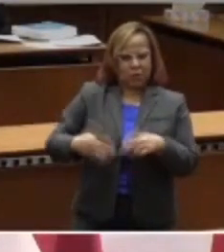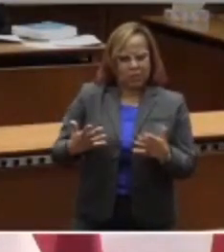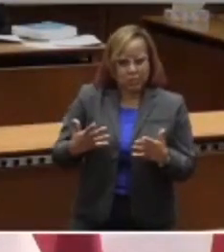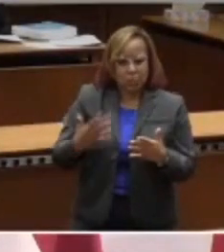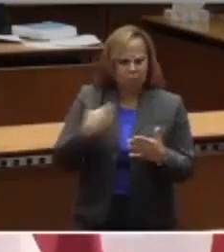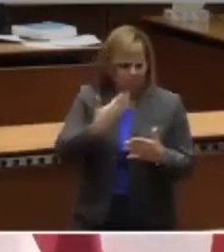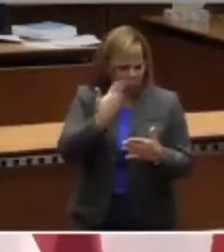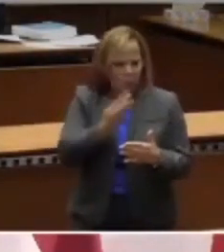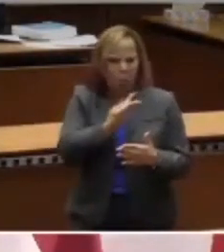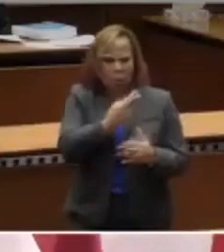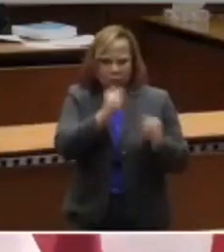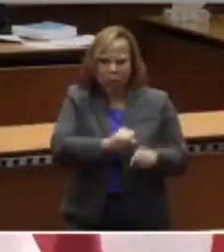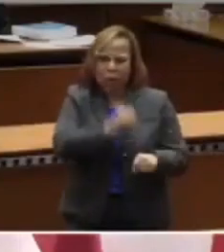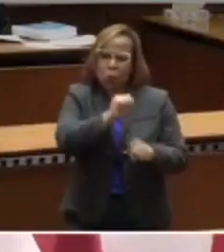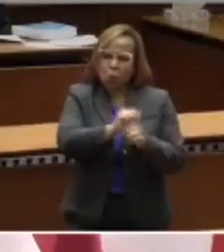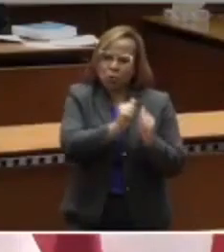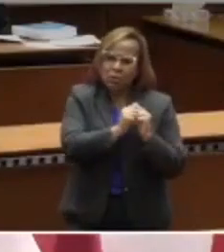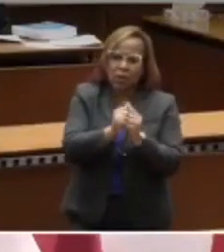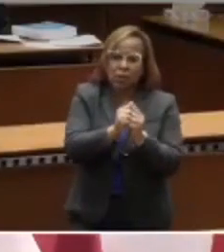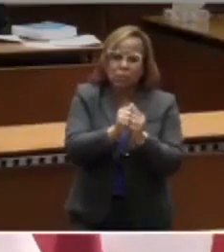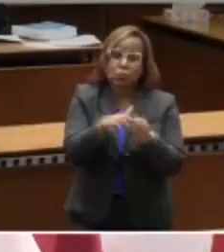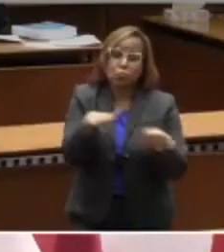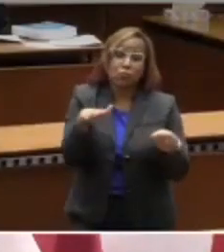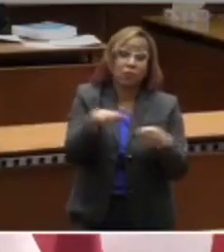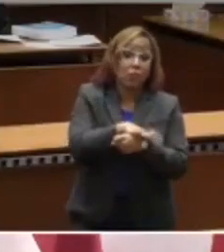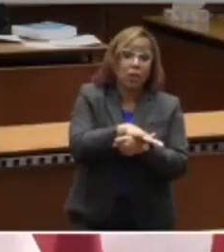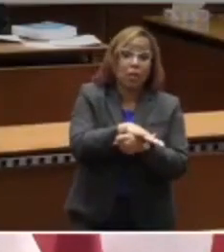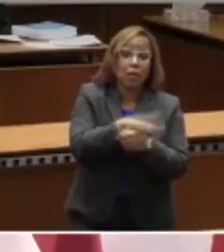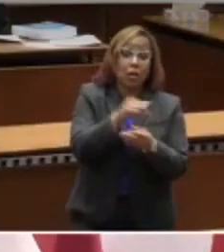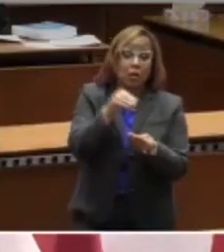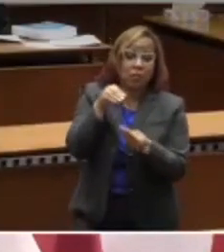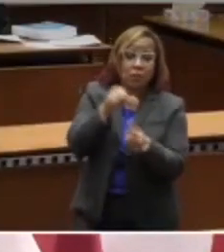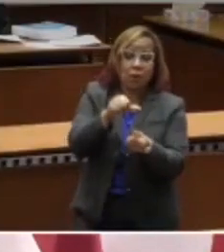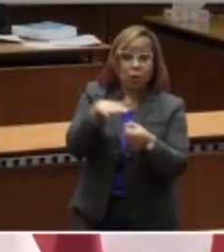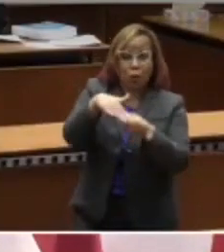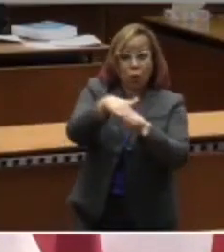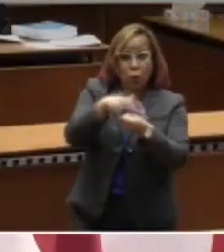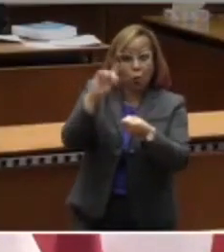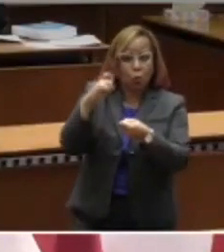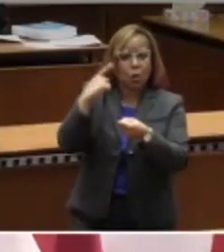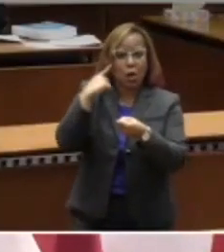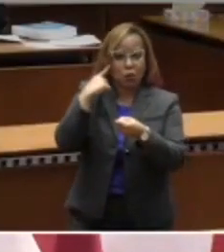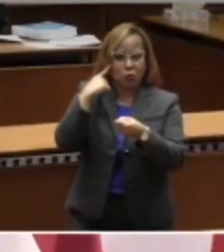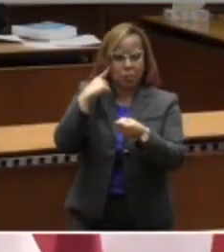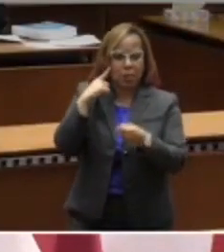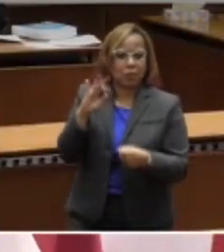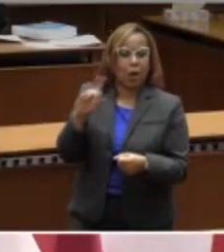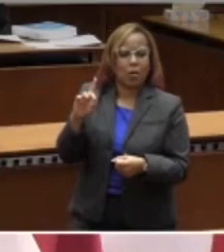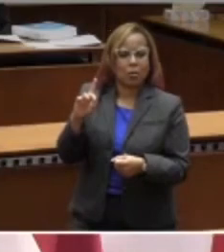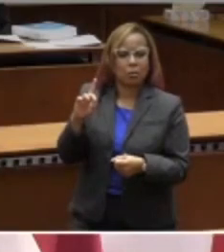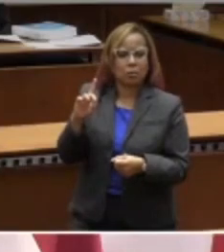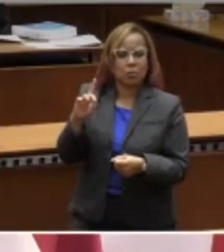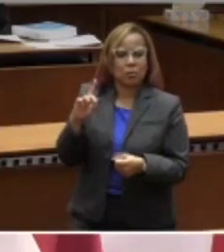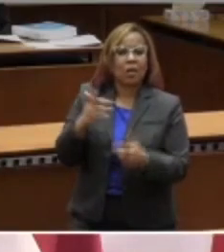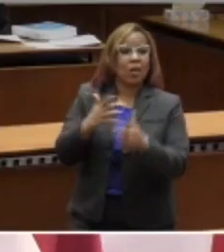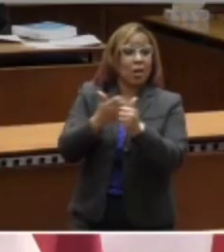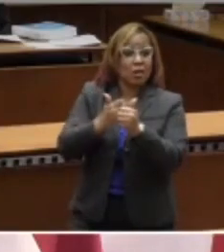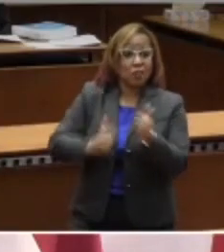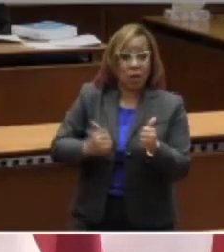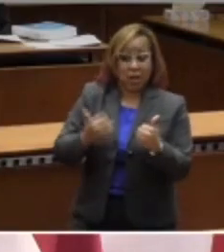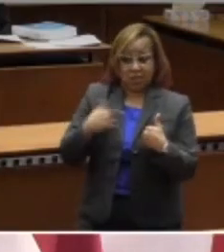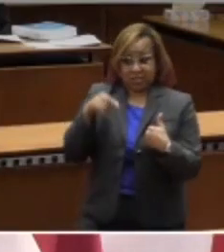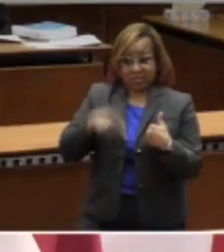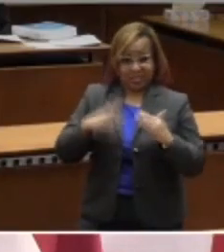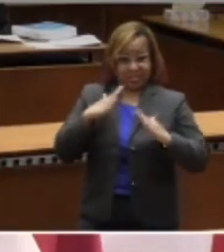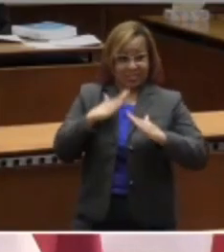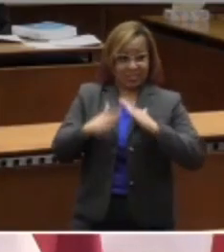know that we can work together to fully fund the local government distributed fund and avoid sending this